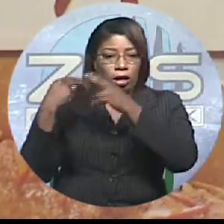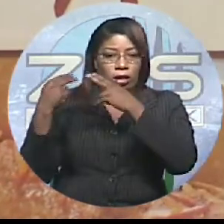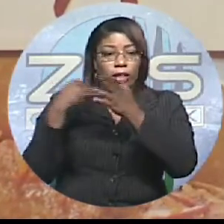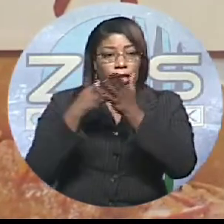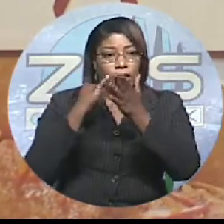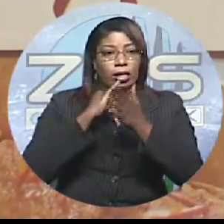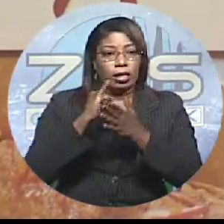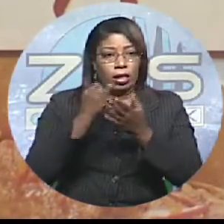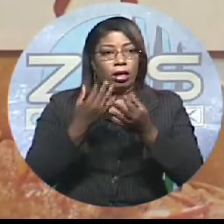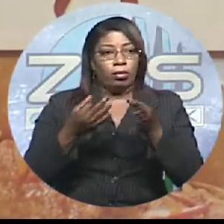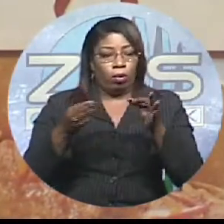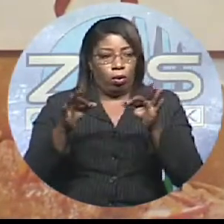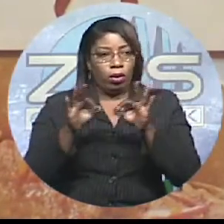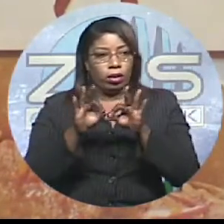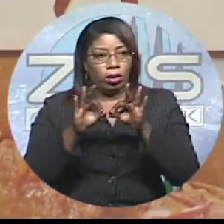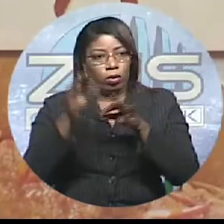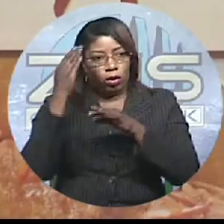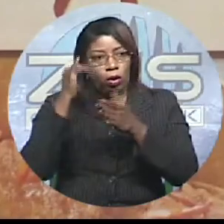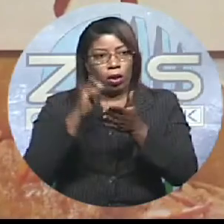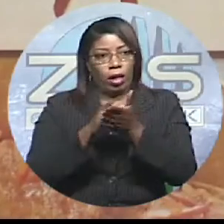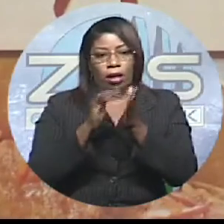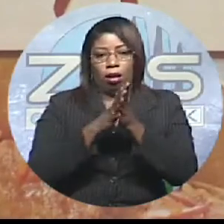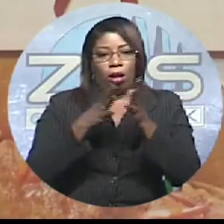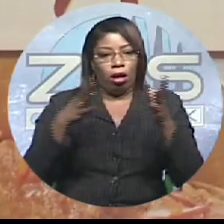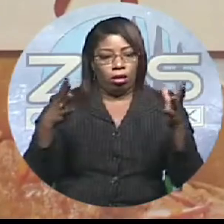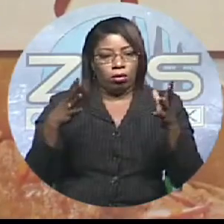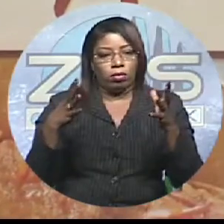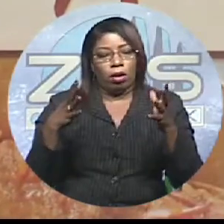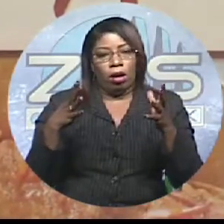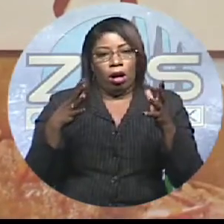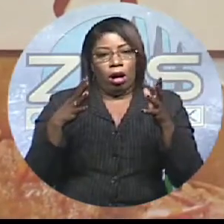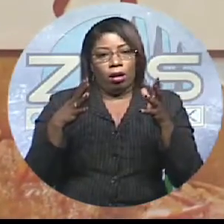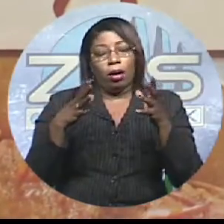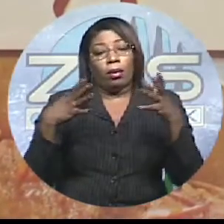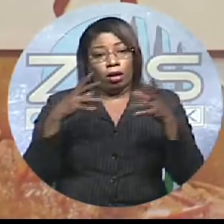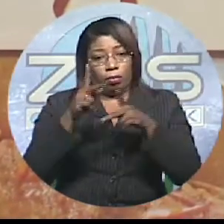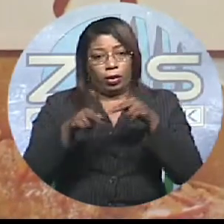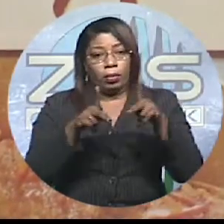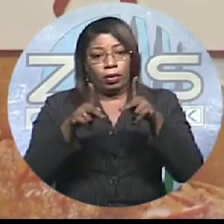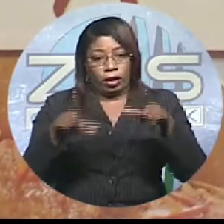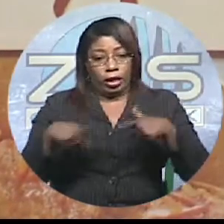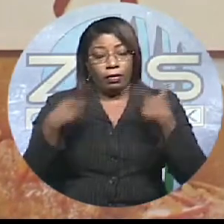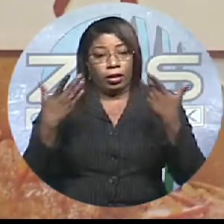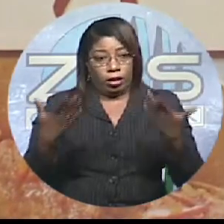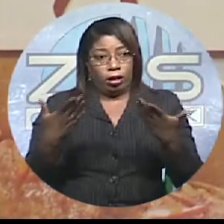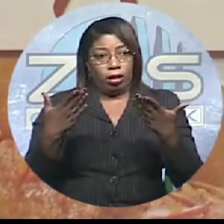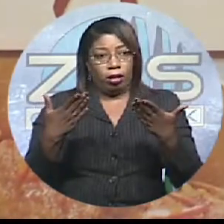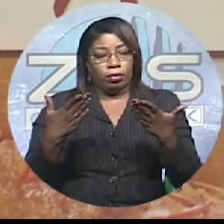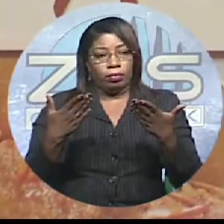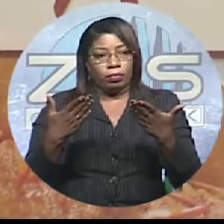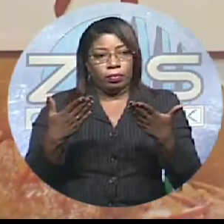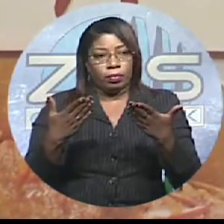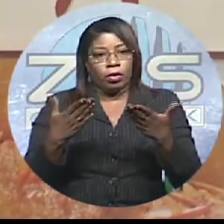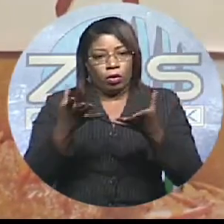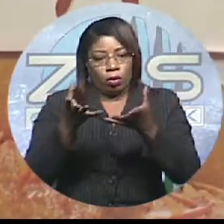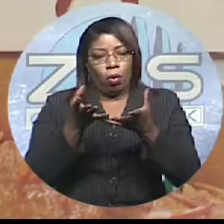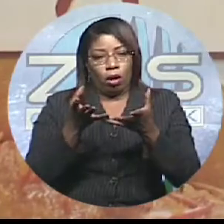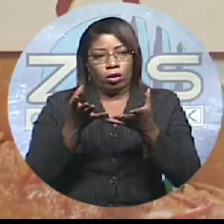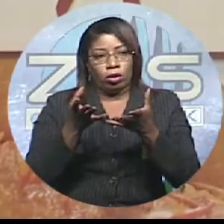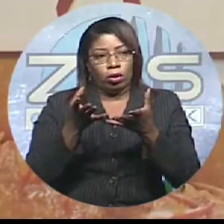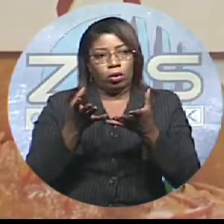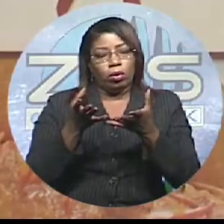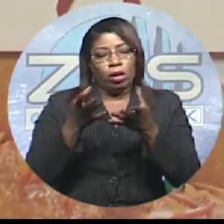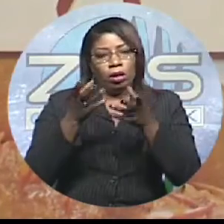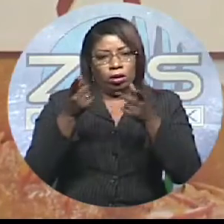And we are all aware that a large portion of persons living here in the Bahamas is from the African diaspora. So we want to come together. We're